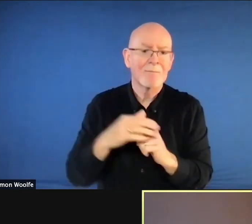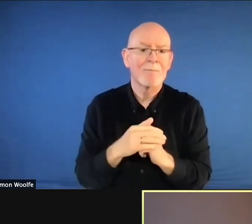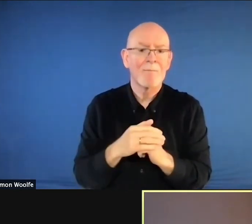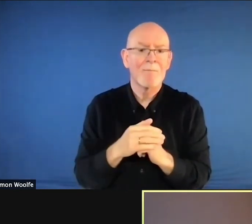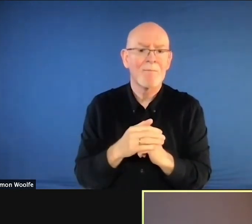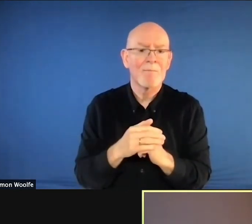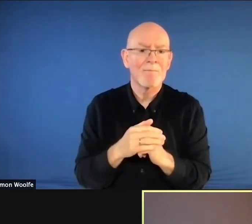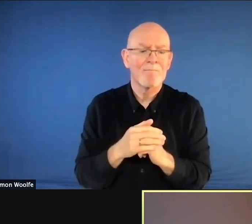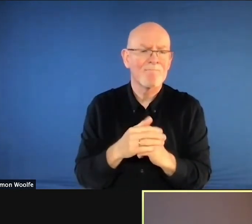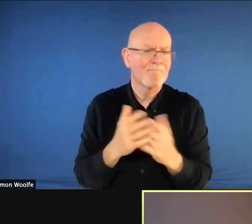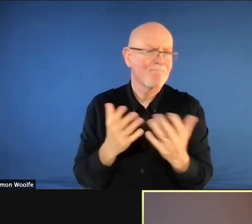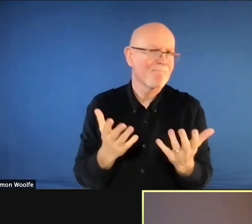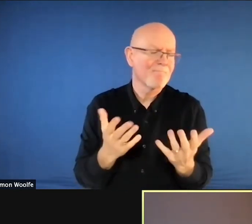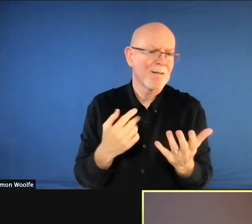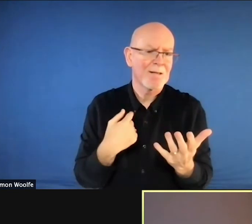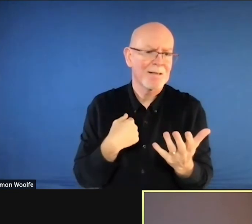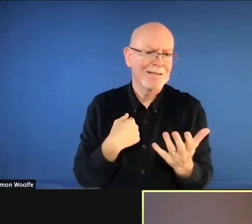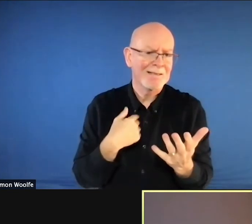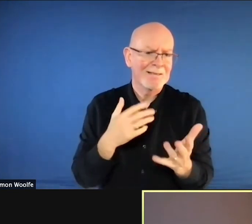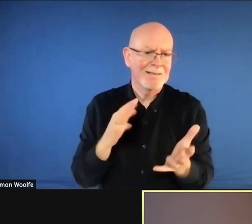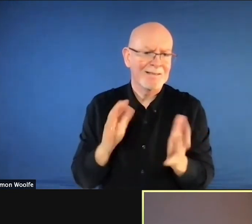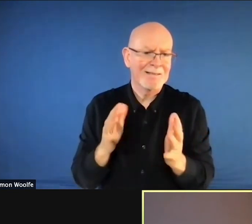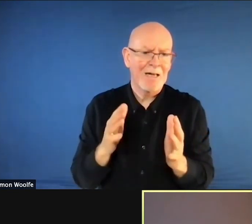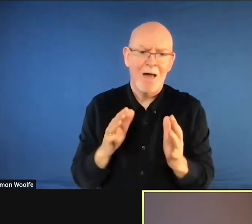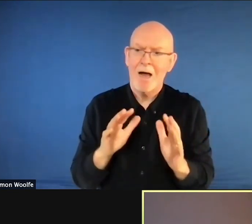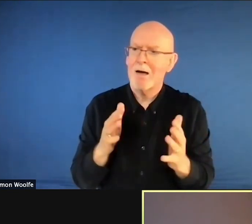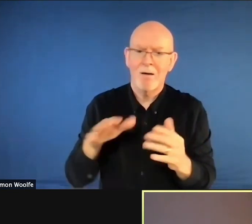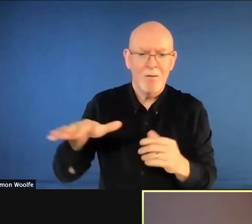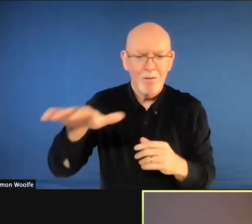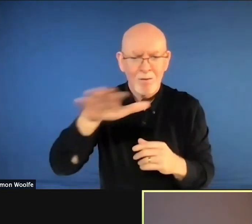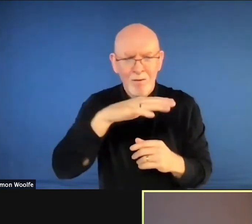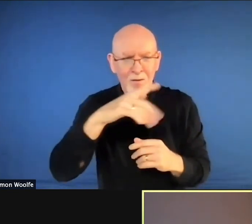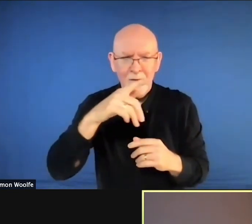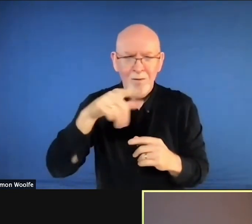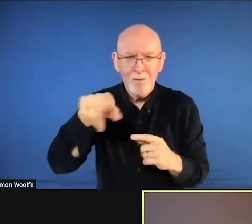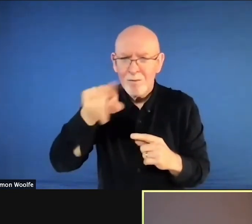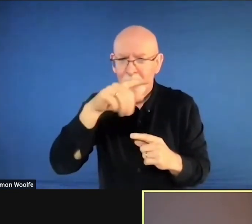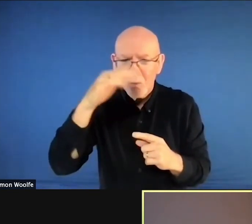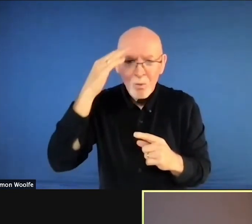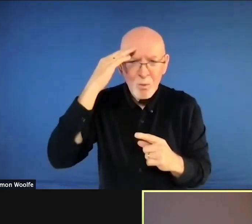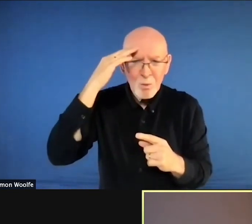for fleeing such an area in Iraq